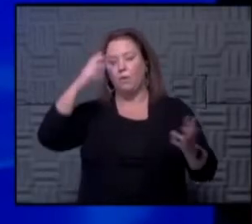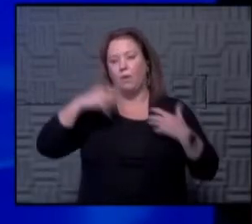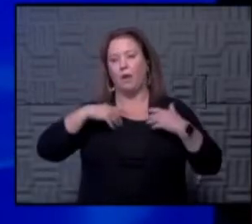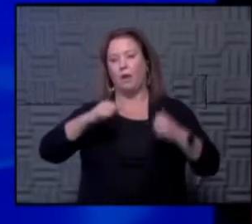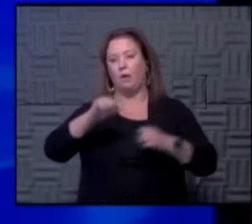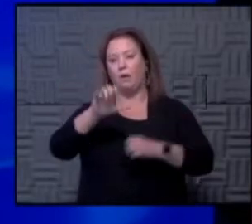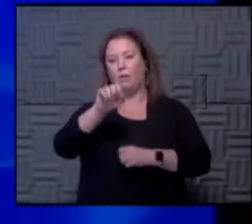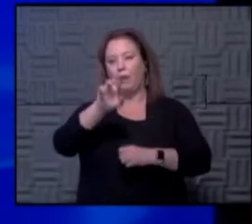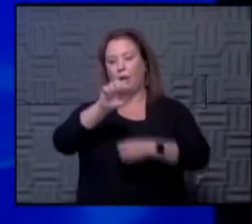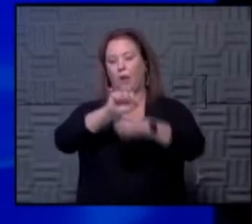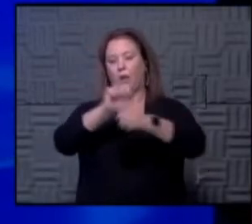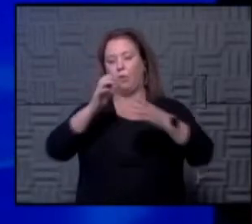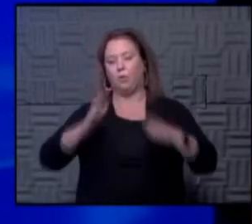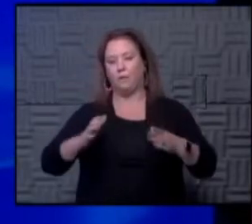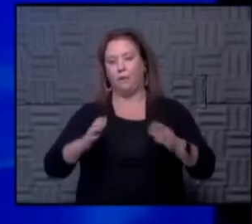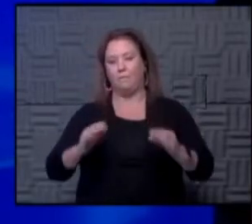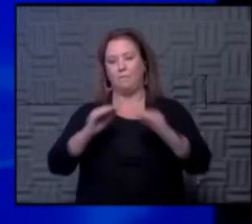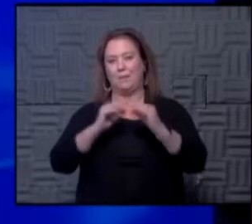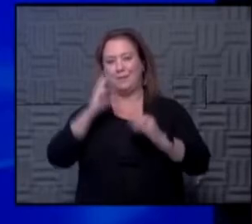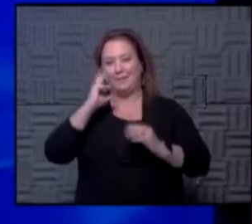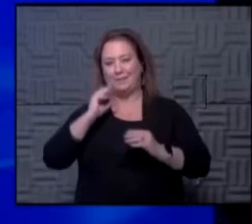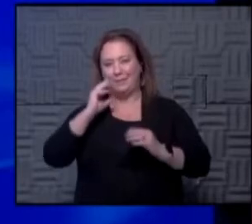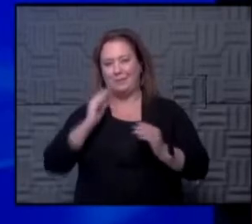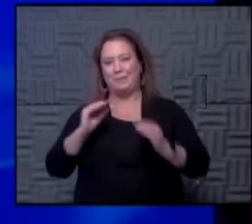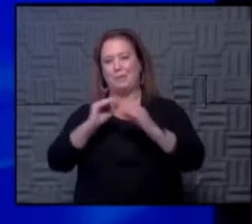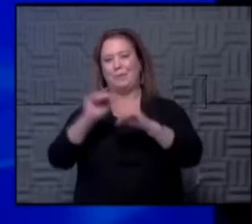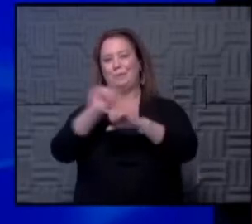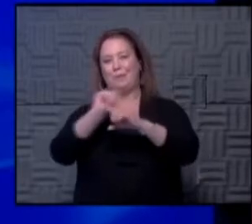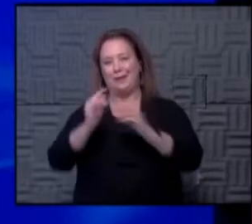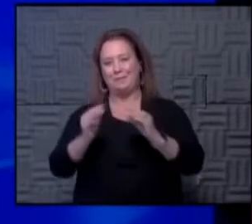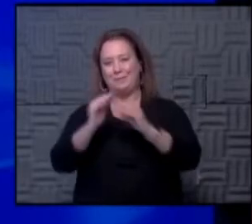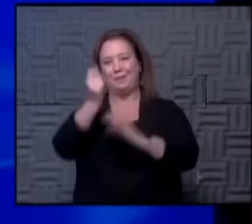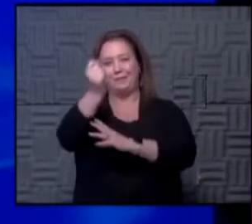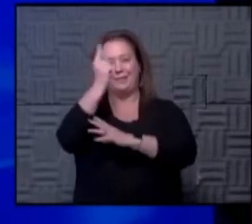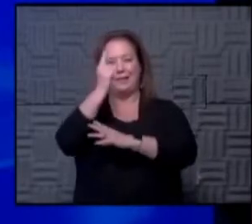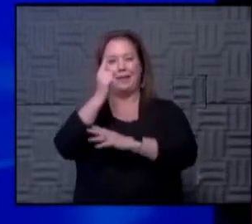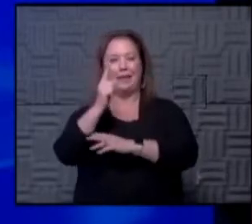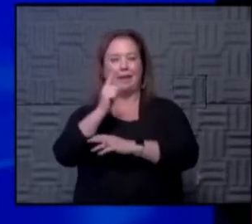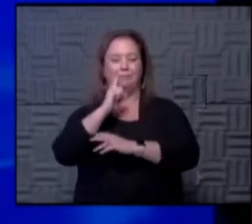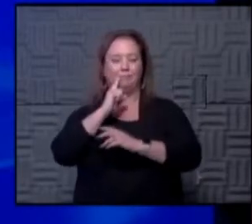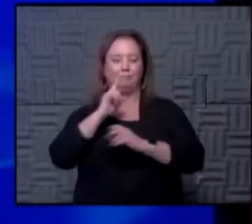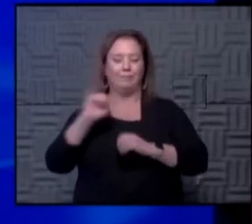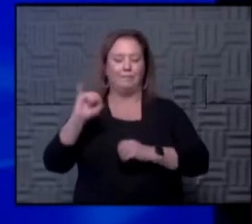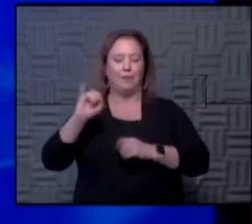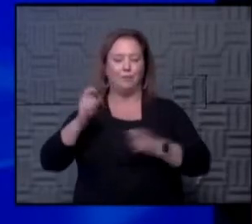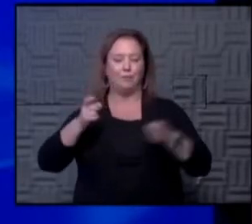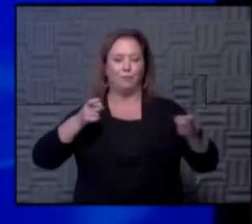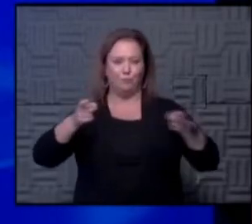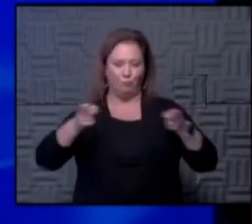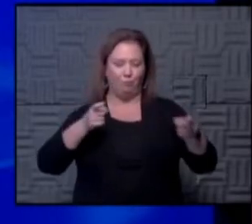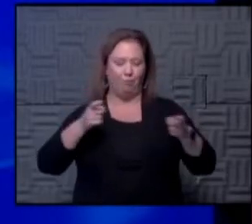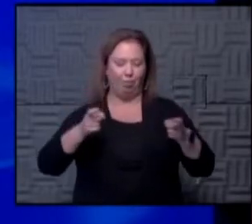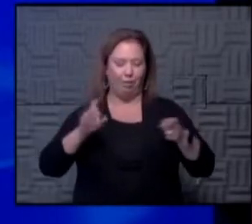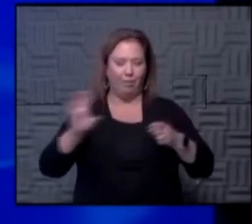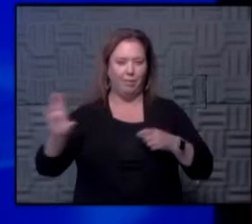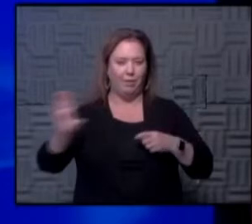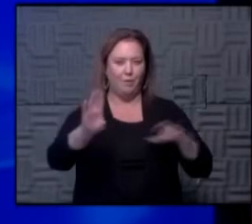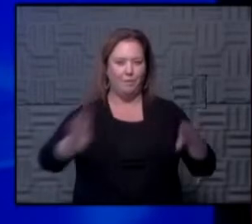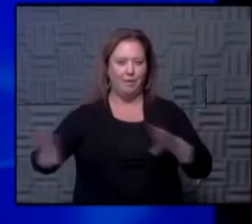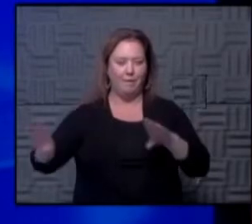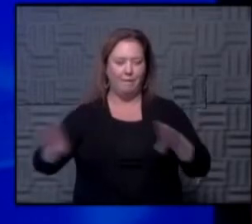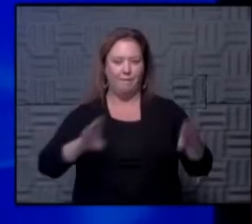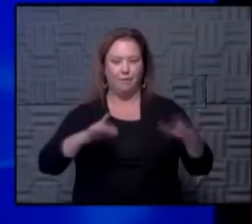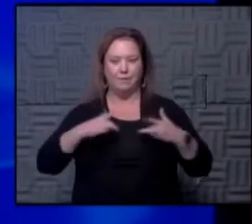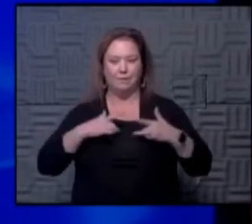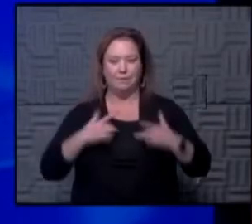healthcare workers do have extra experience, training, understanding, all of those things in the pillars of infection prevention and control, and that those behaviors